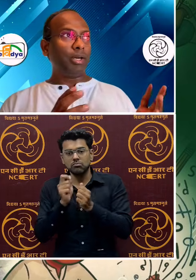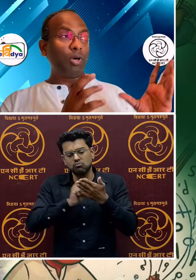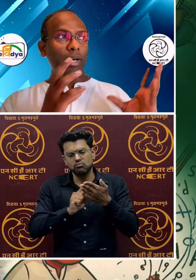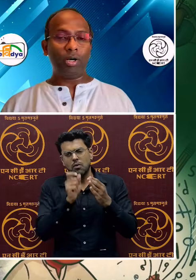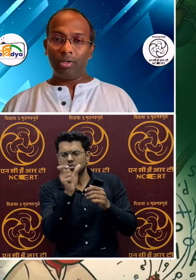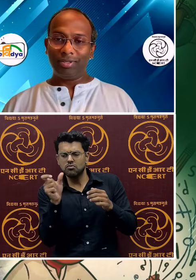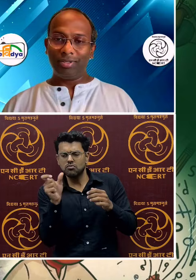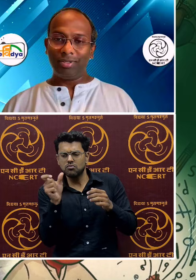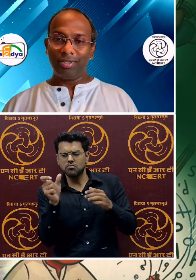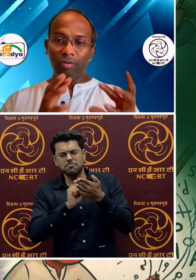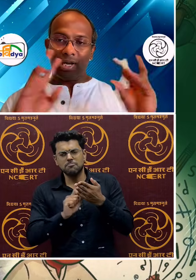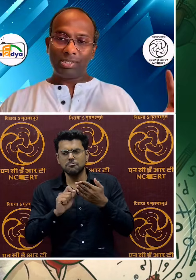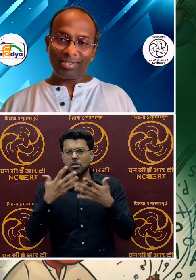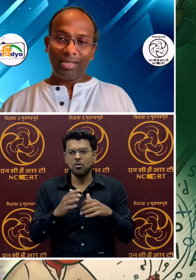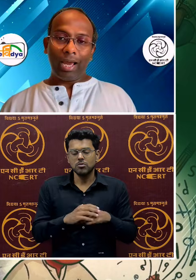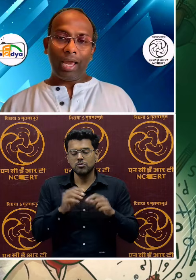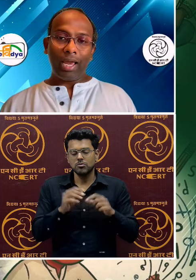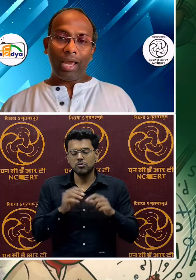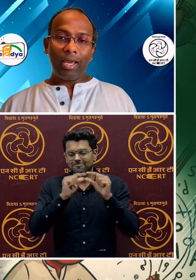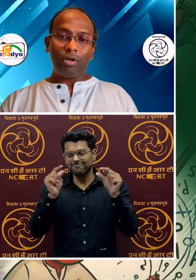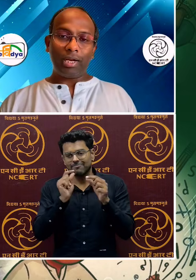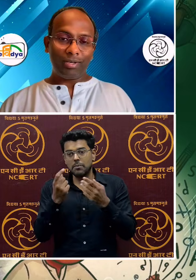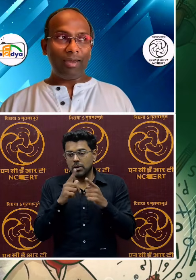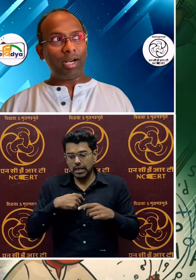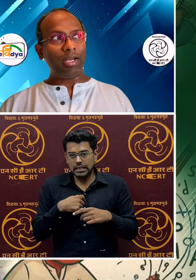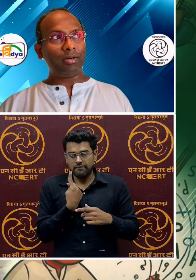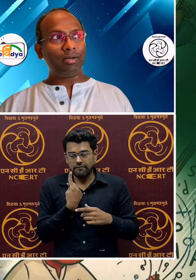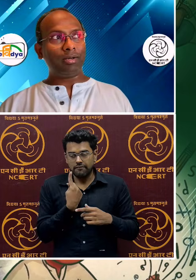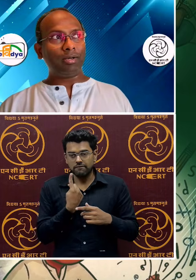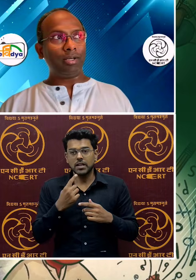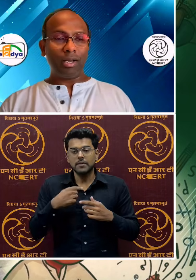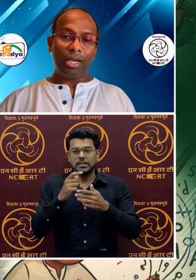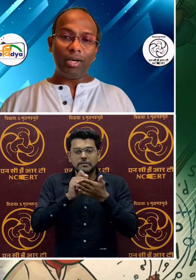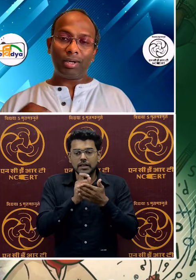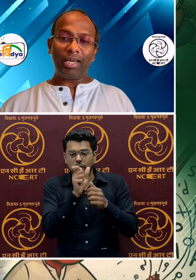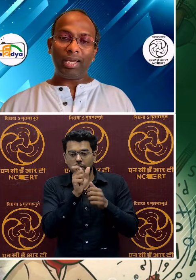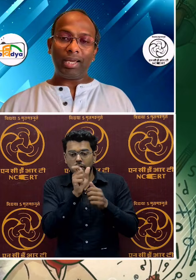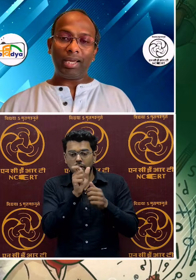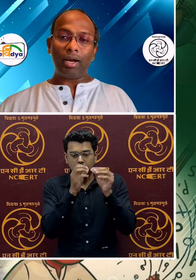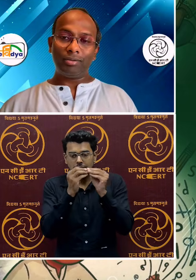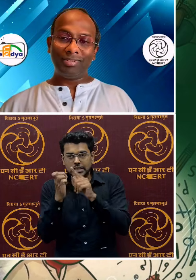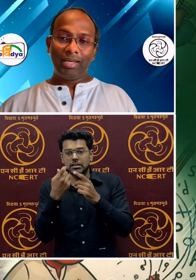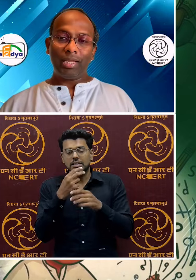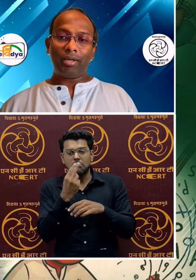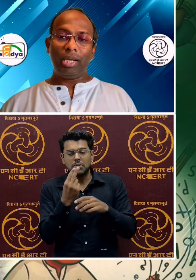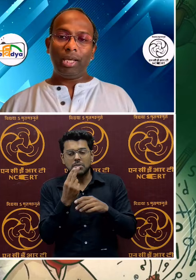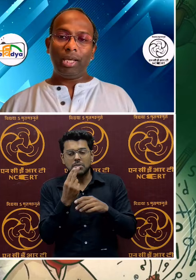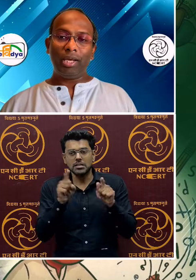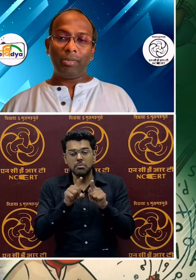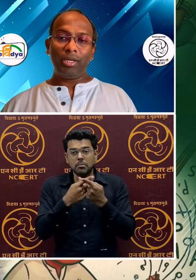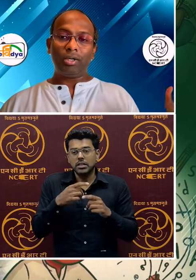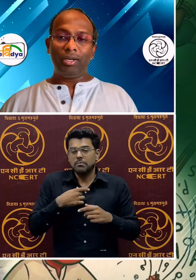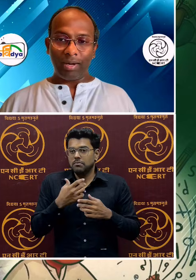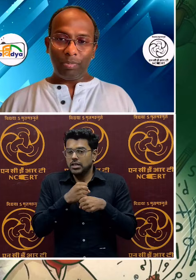word by word or phrases. I want to write, I will write letter by letter like an art. That